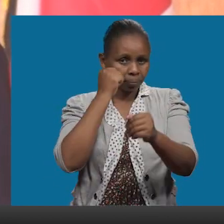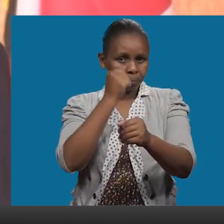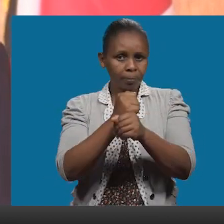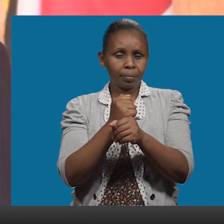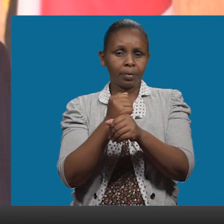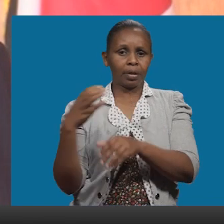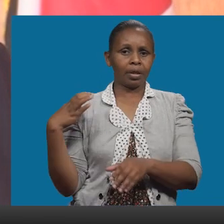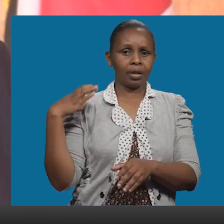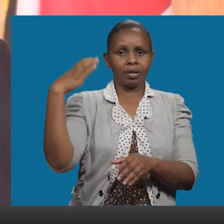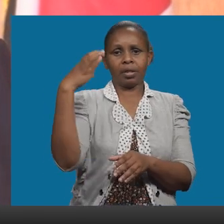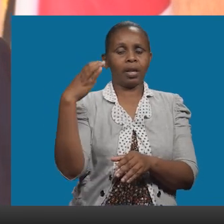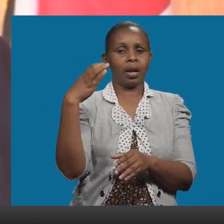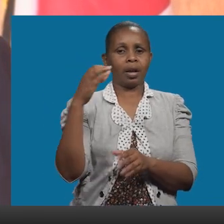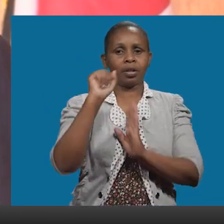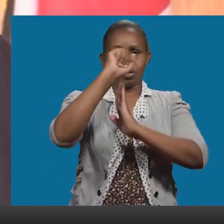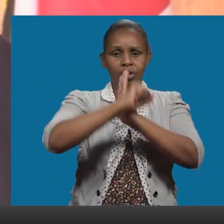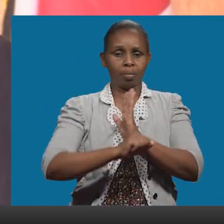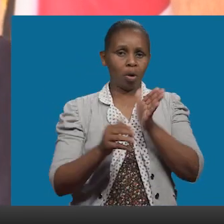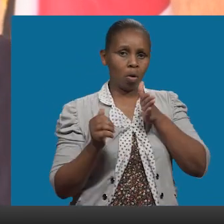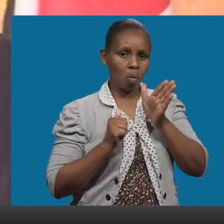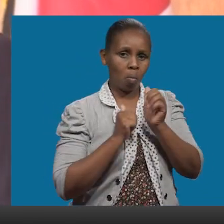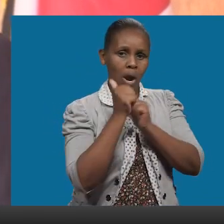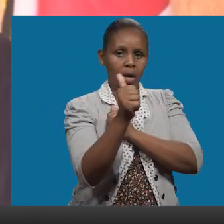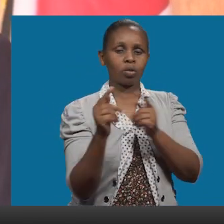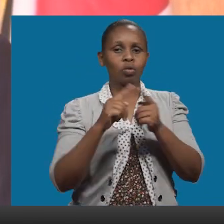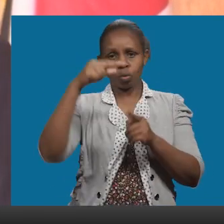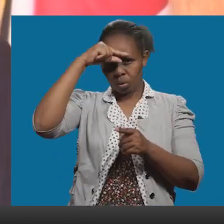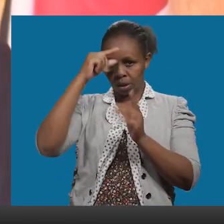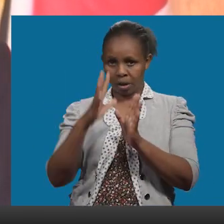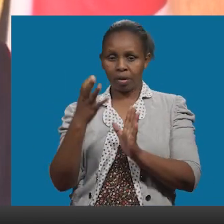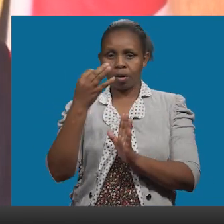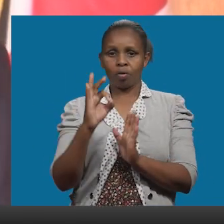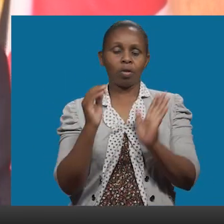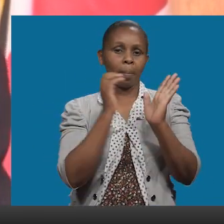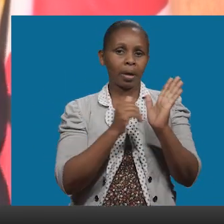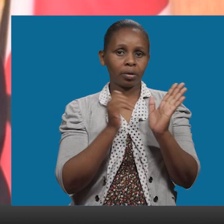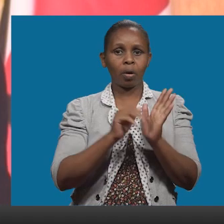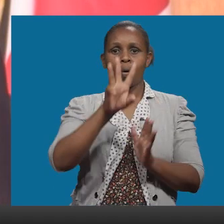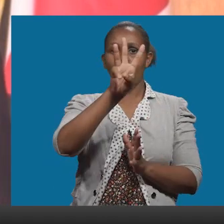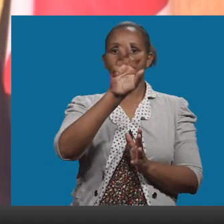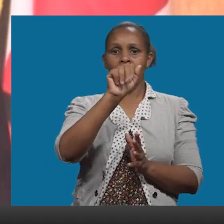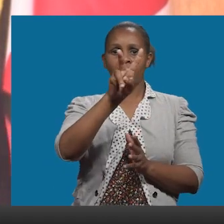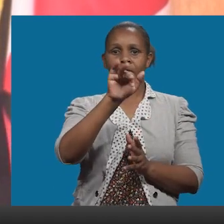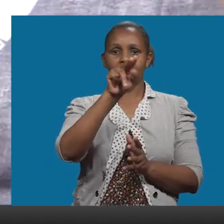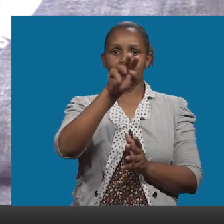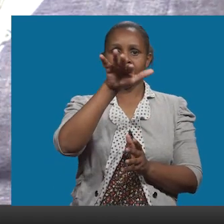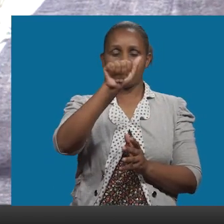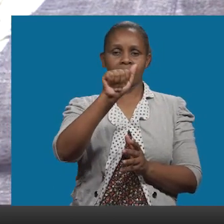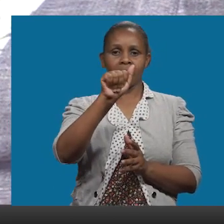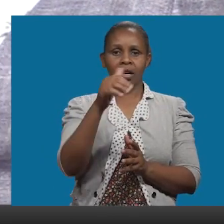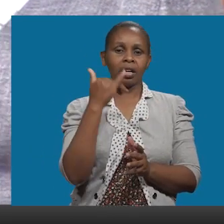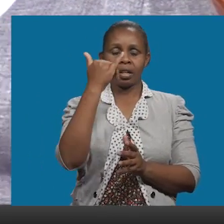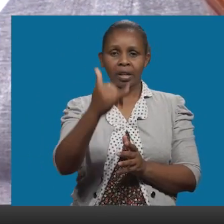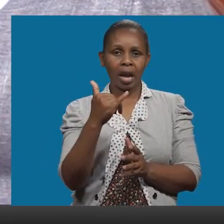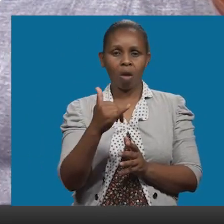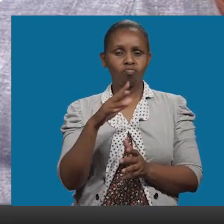the chairmanship will pass on to the governor of Machakos, Governor Wavinya.